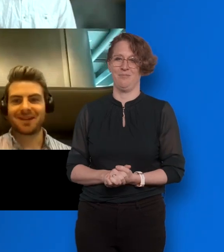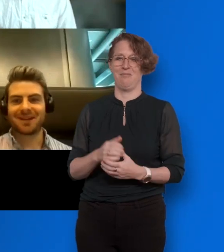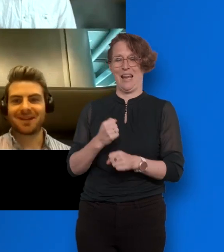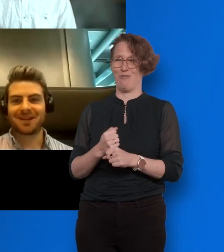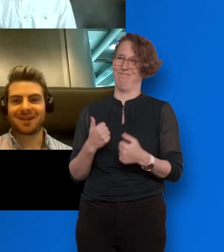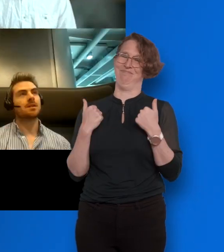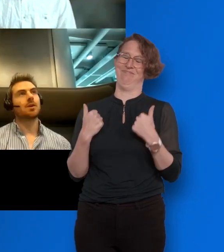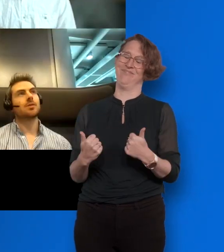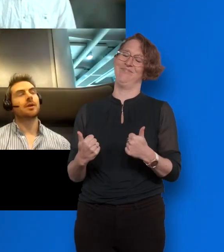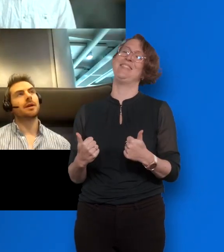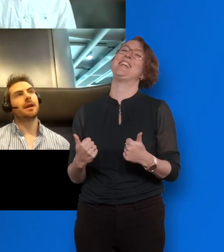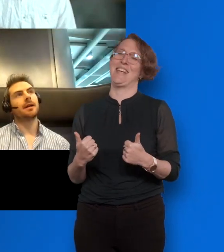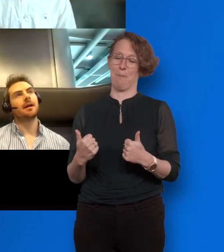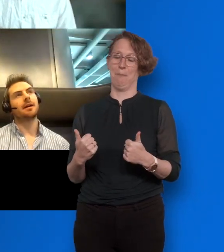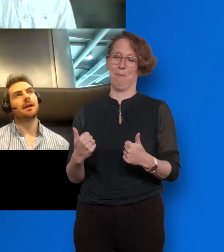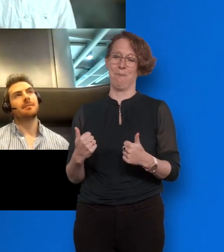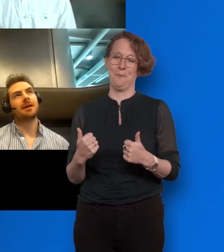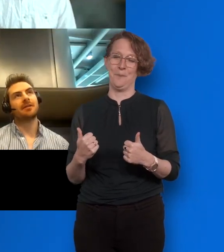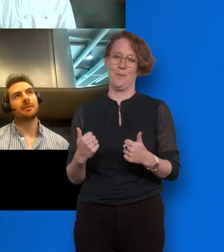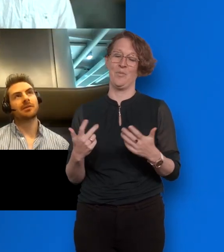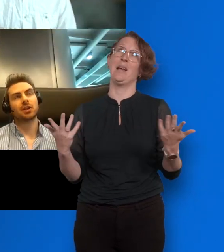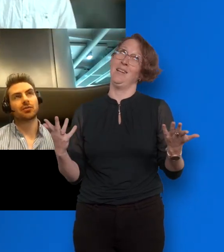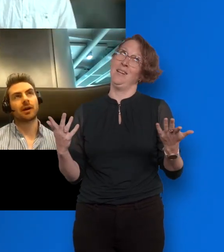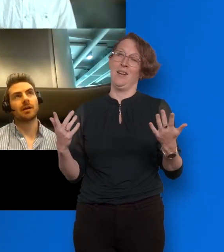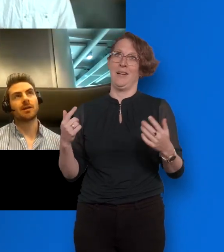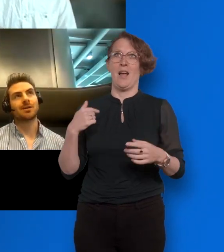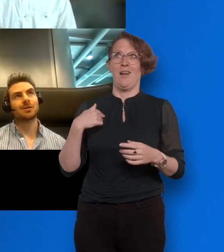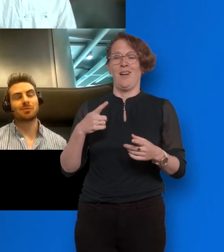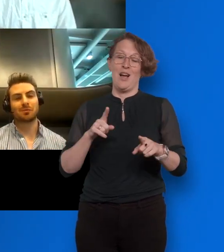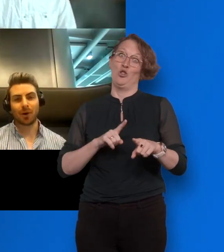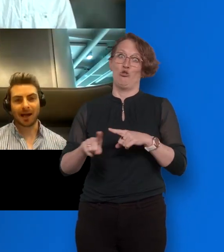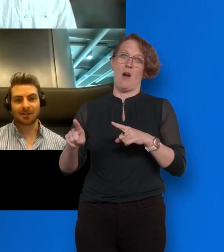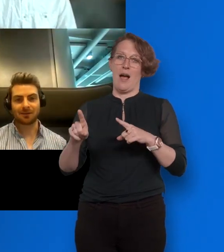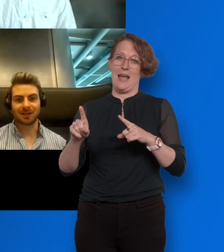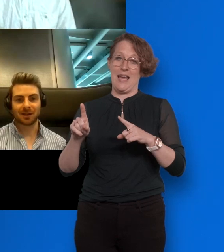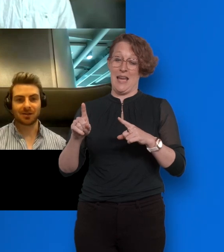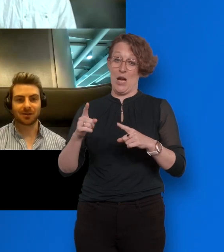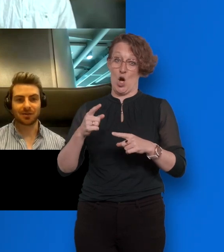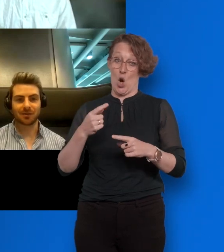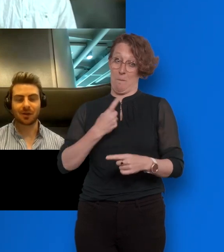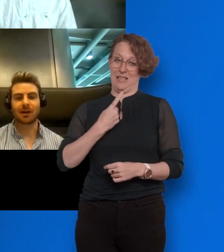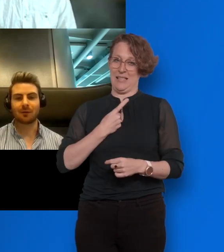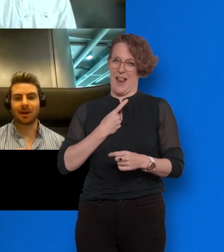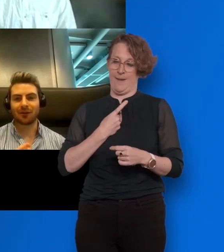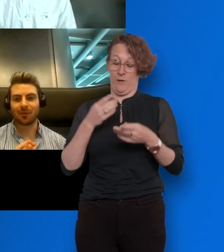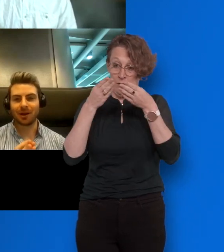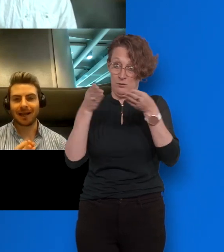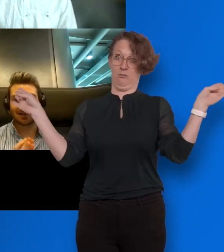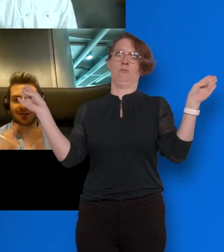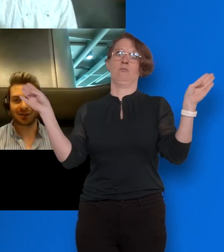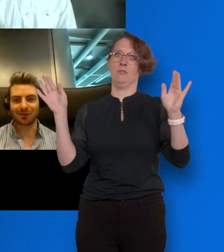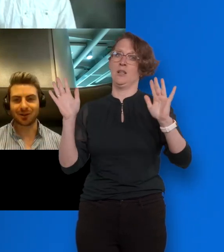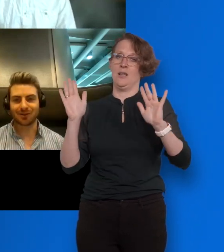Yeah. So yeah, in many ways, I'm actually trying proactively not to kind of remain